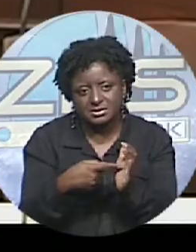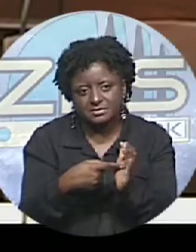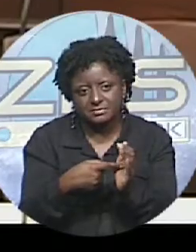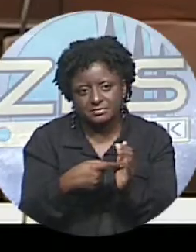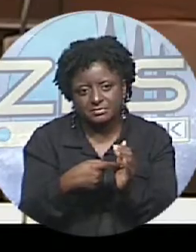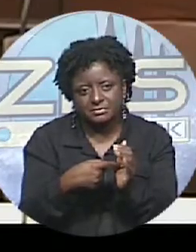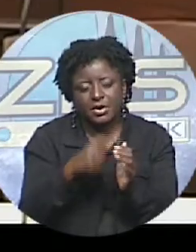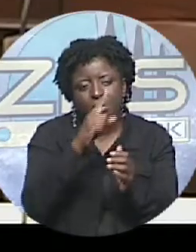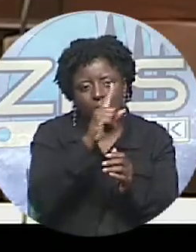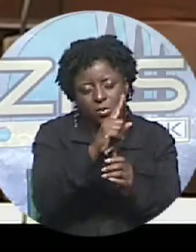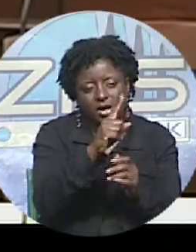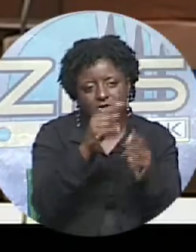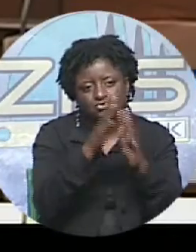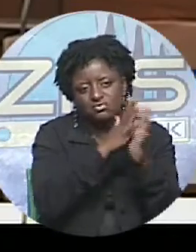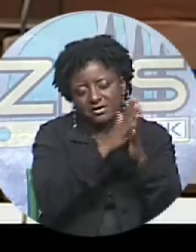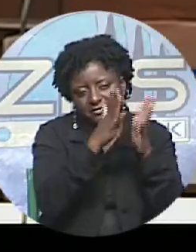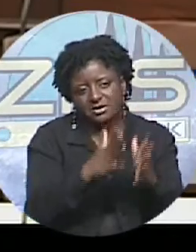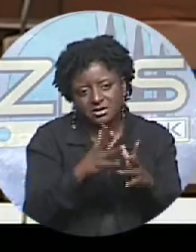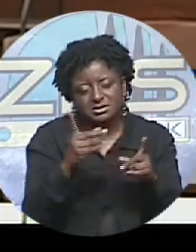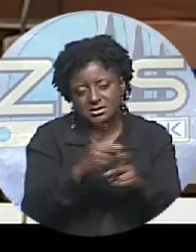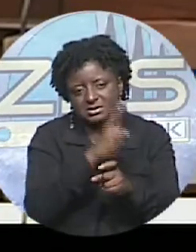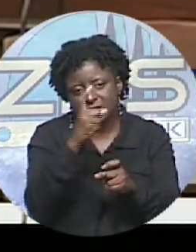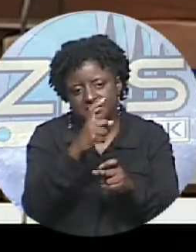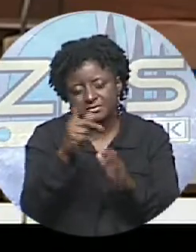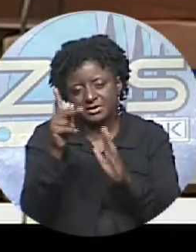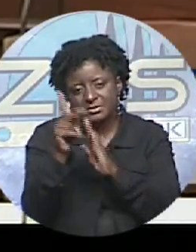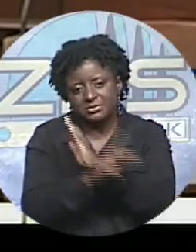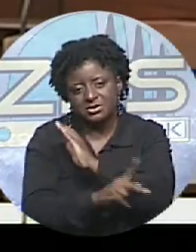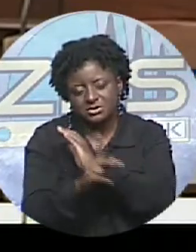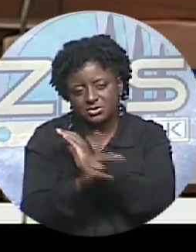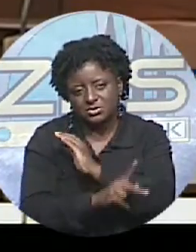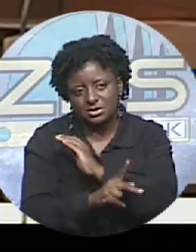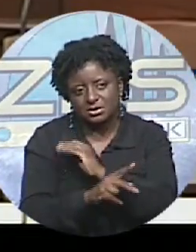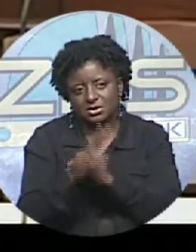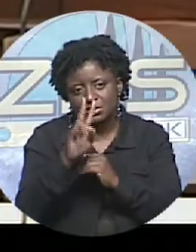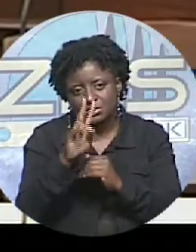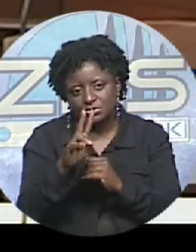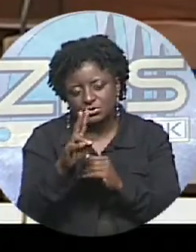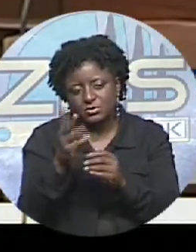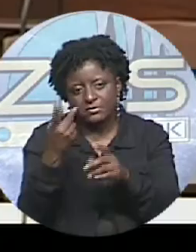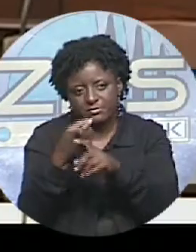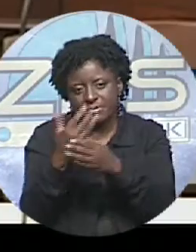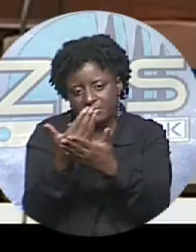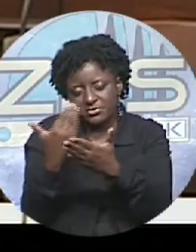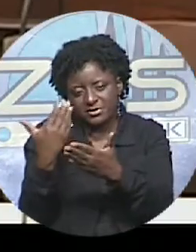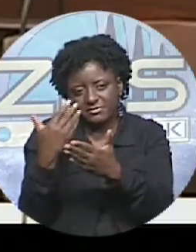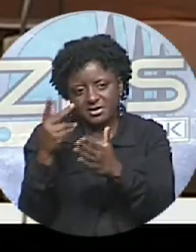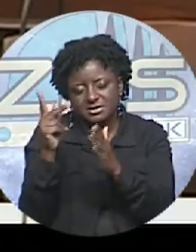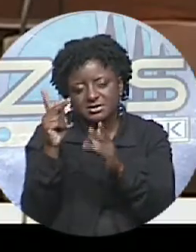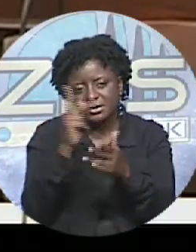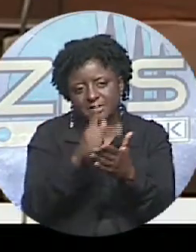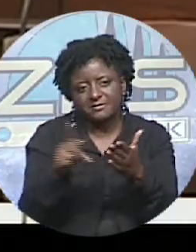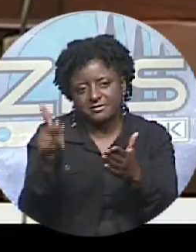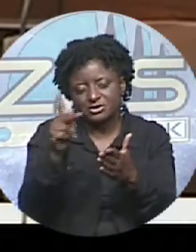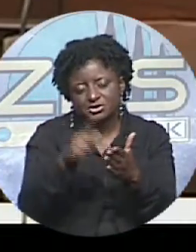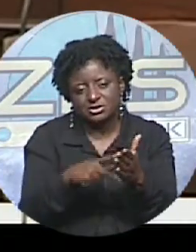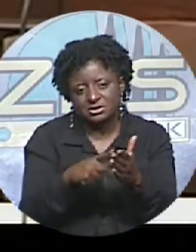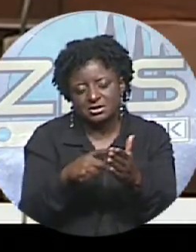prosecuted. Two were sentenced from previous convictions, and three new prosecutions were initiated.